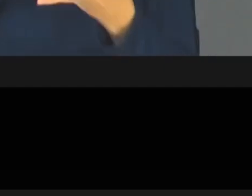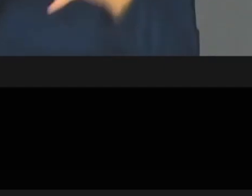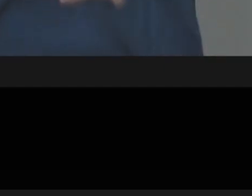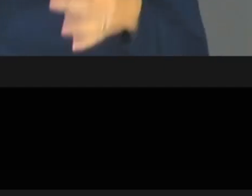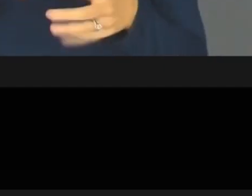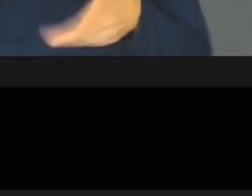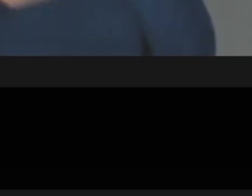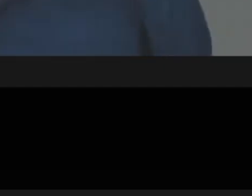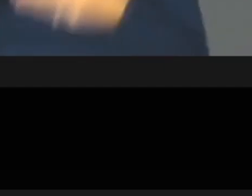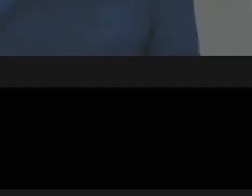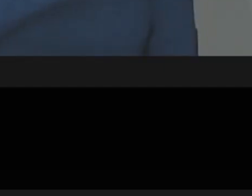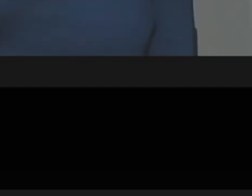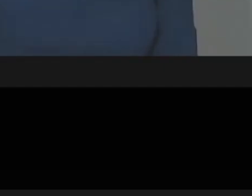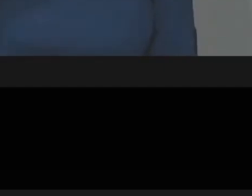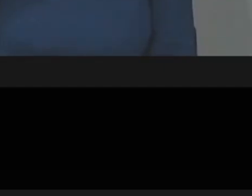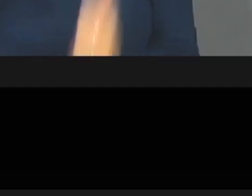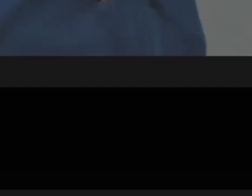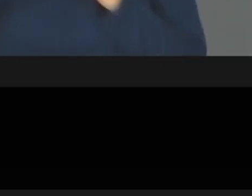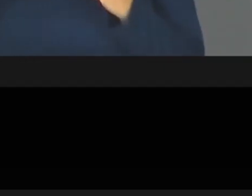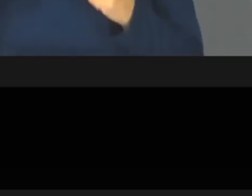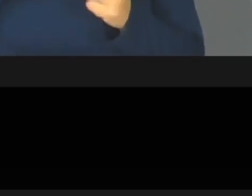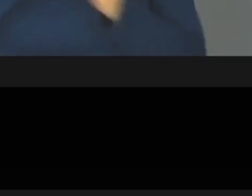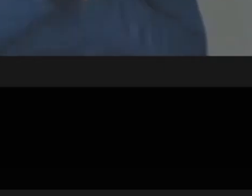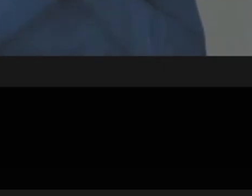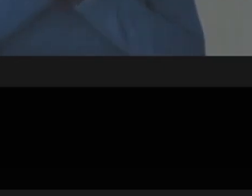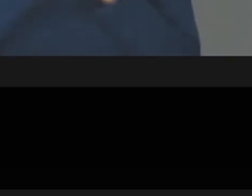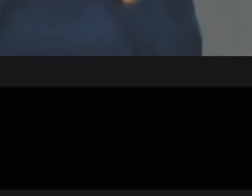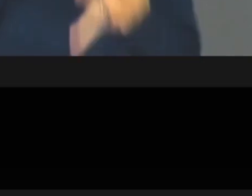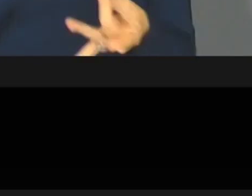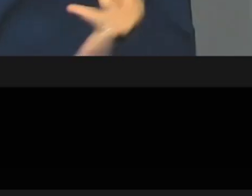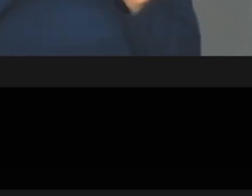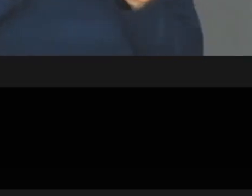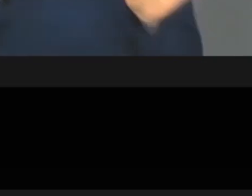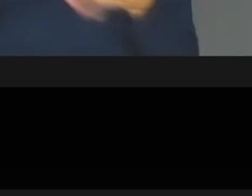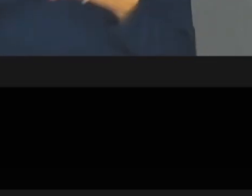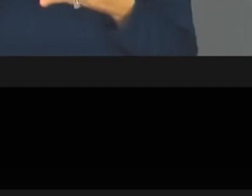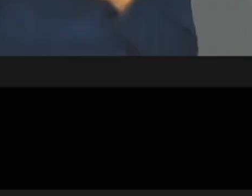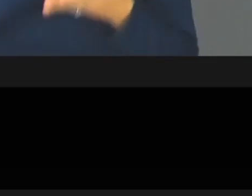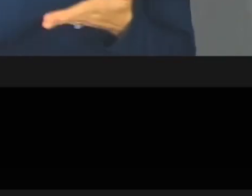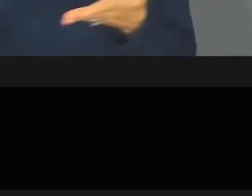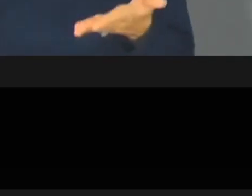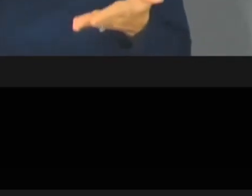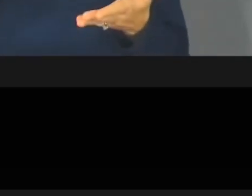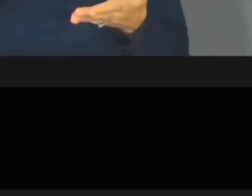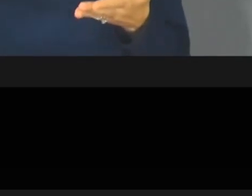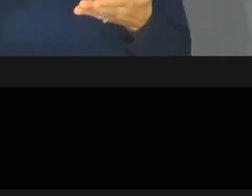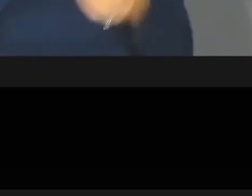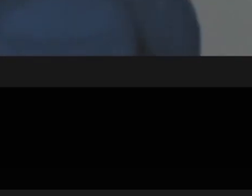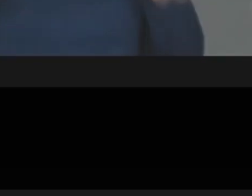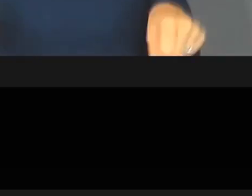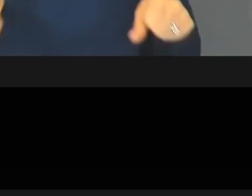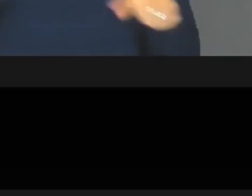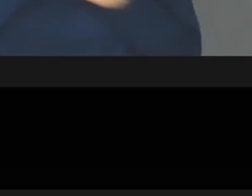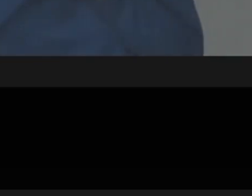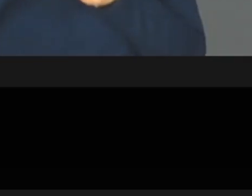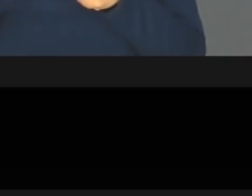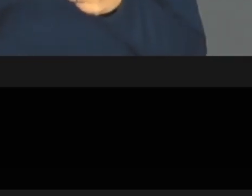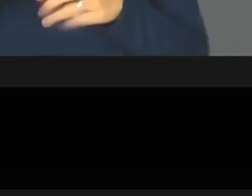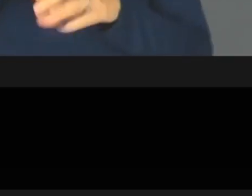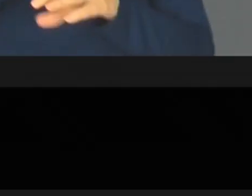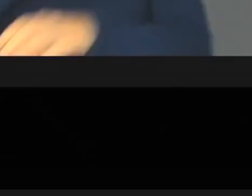and their experiences with it. So we're very interested in learning what people's experiences are so we can hopefully make the process